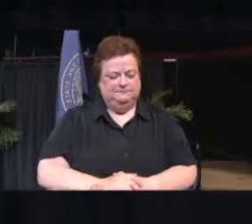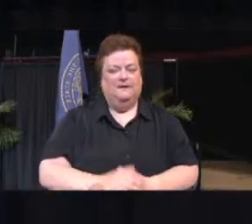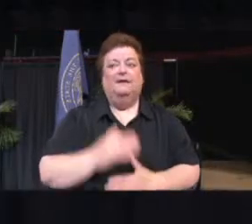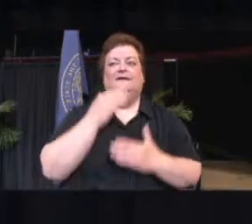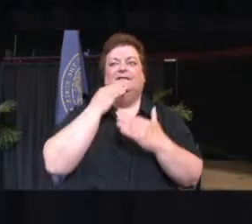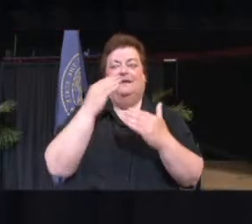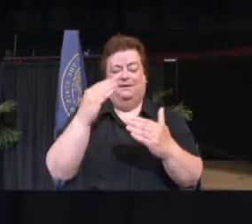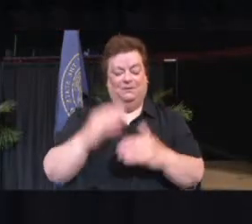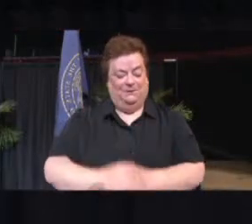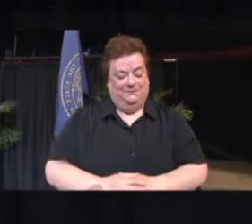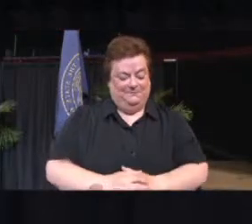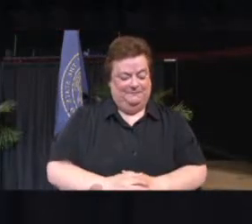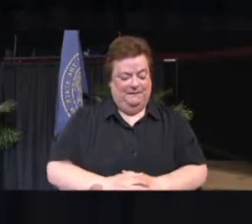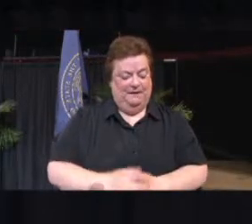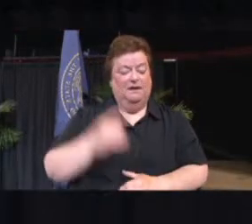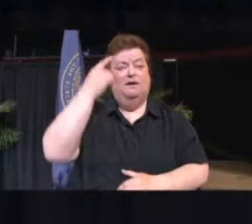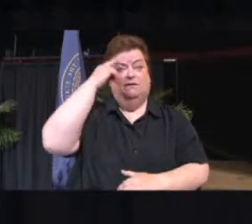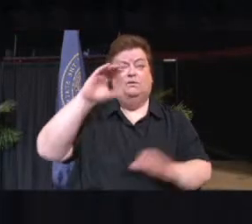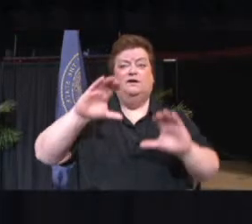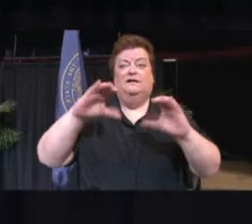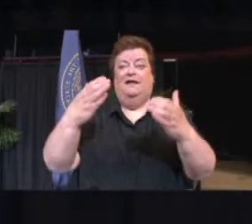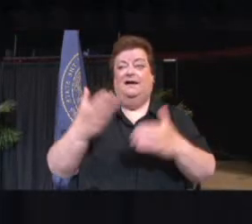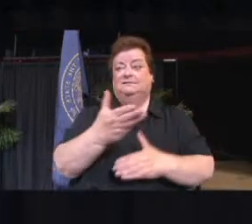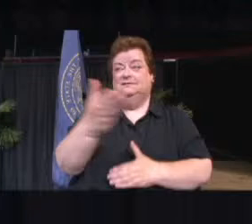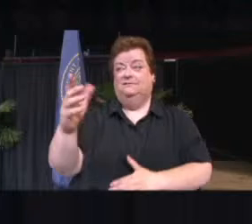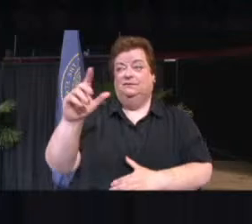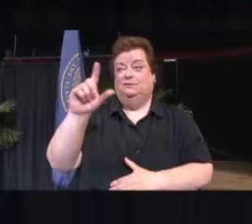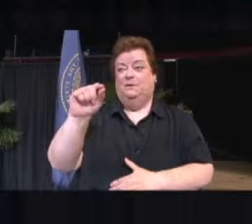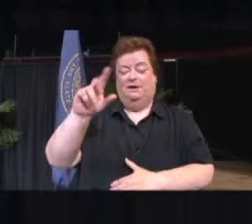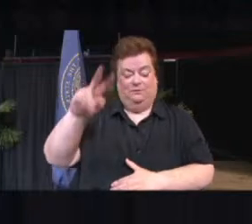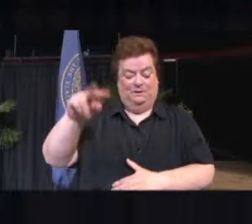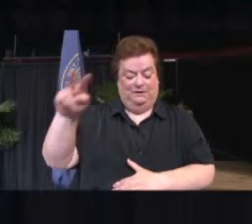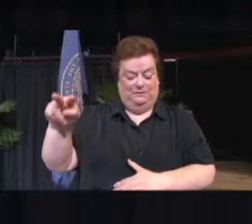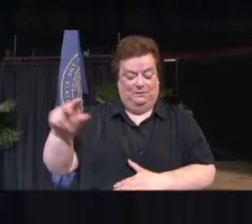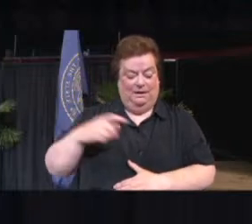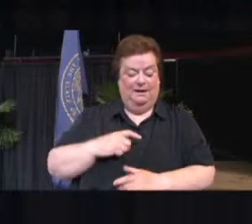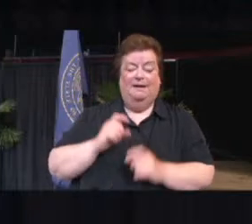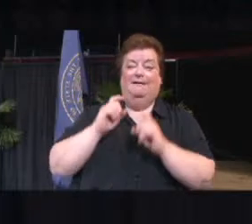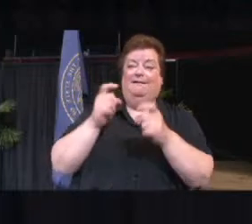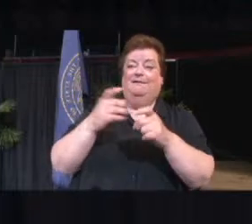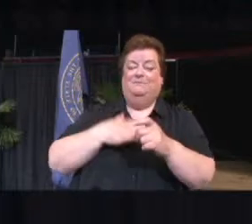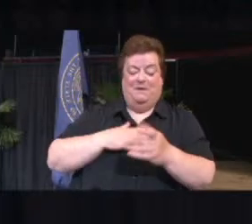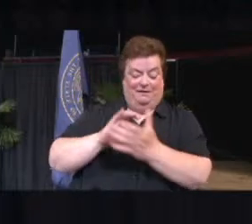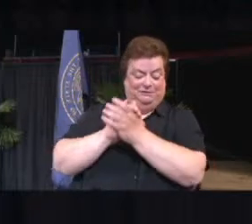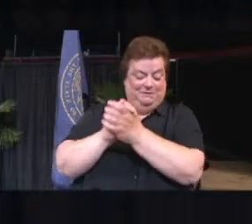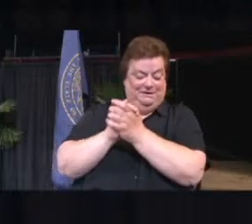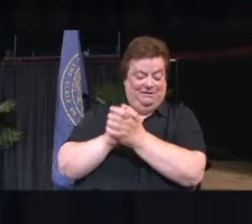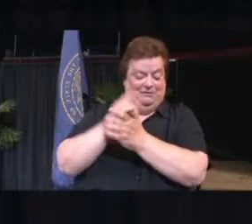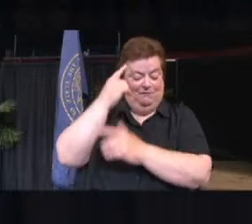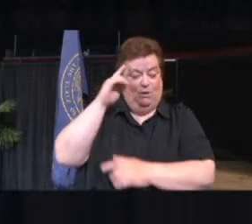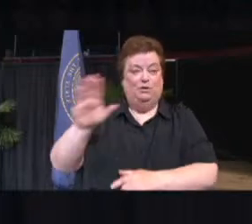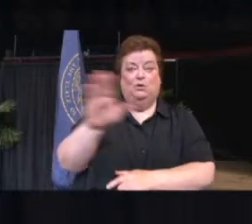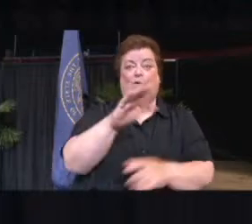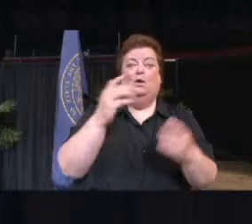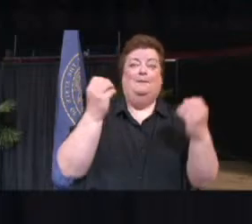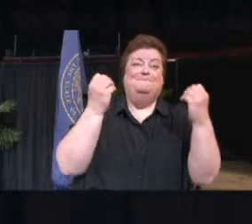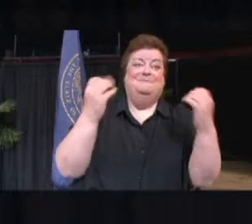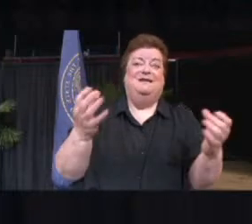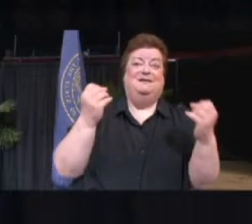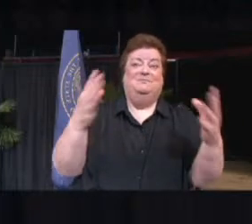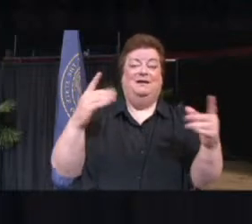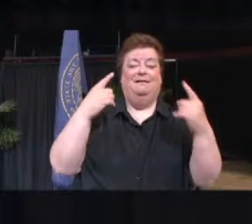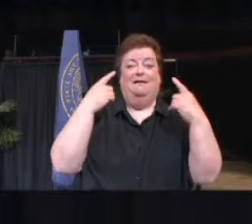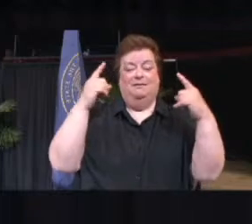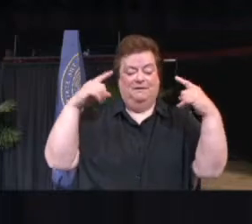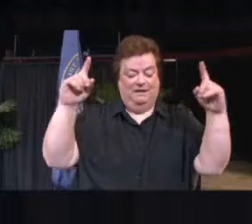Thank you. To the class of 2022, I offer my congratulations on your many accomplishments. Your